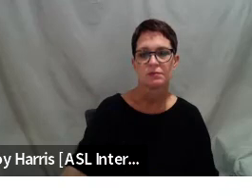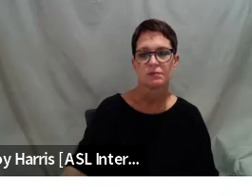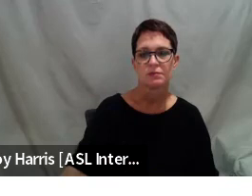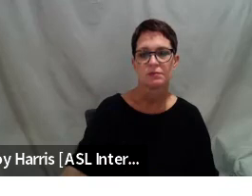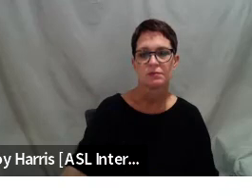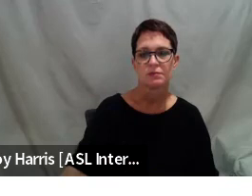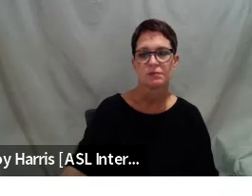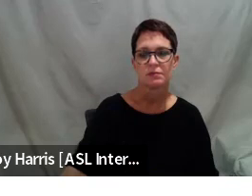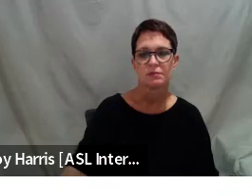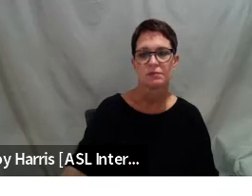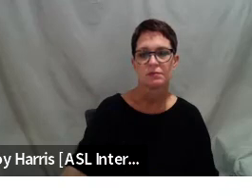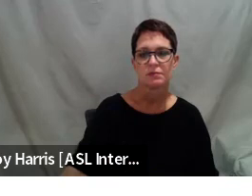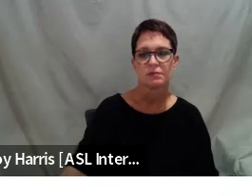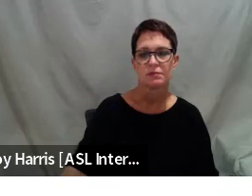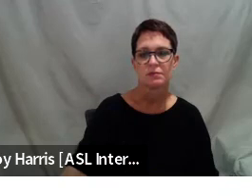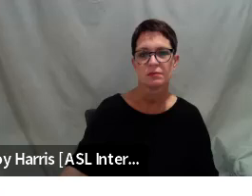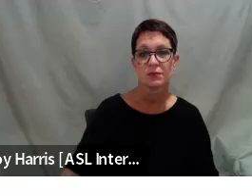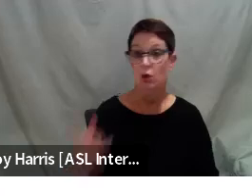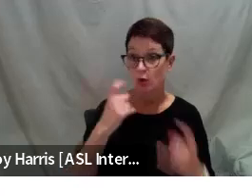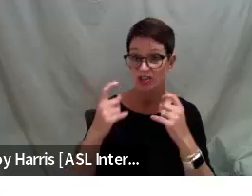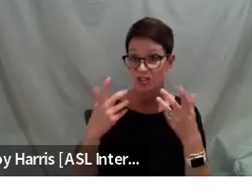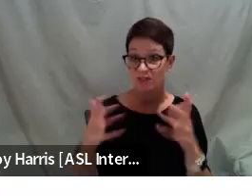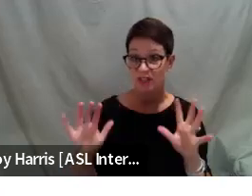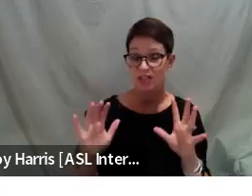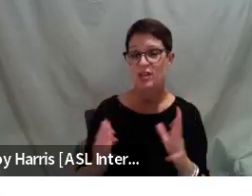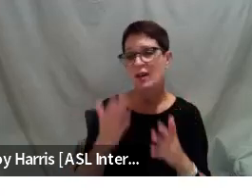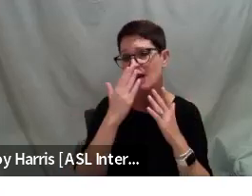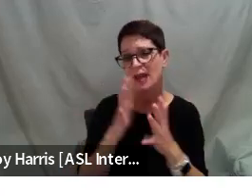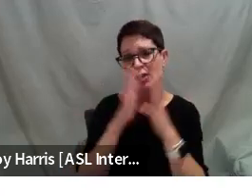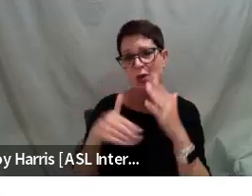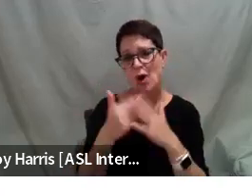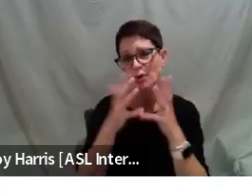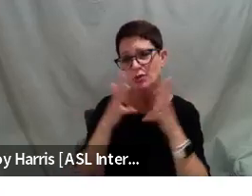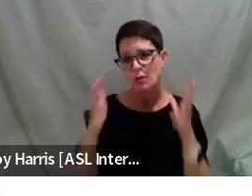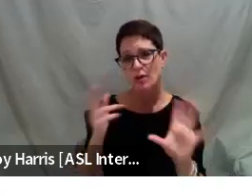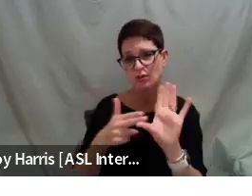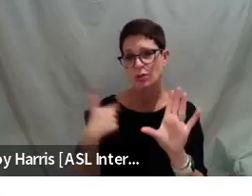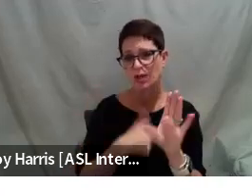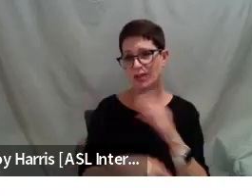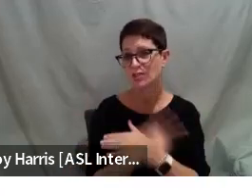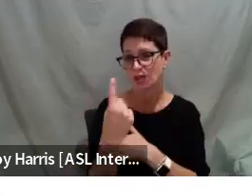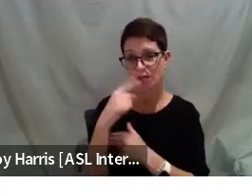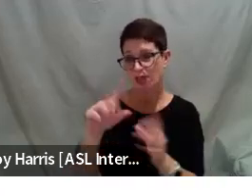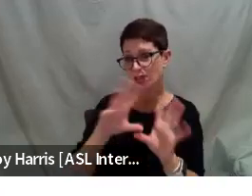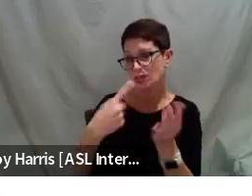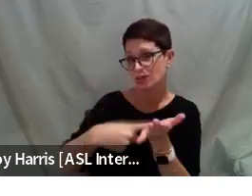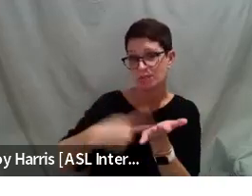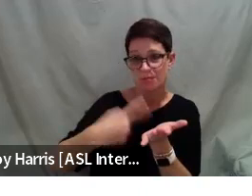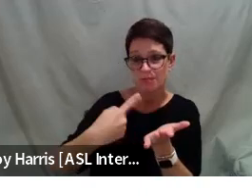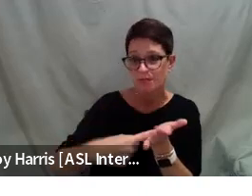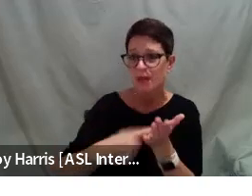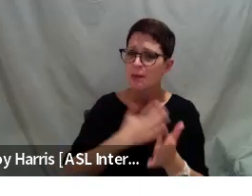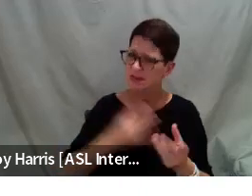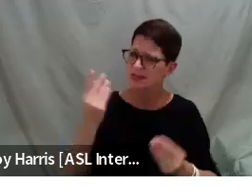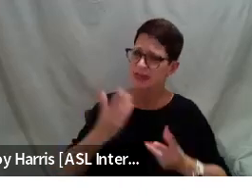I think if there's no more questions, I just want to thank everyone so much for joining us for this presentation. And please let